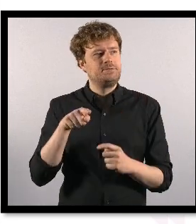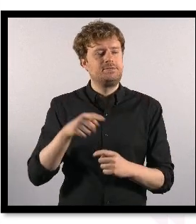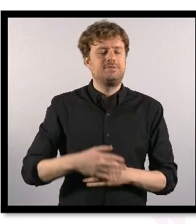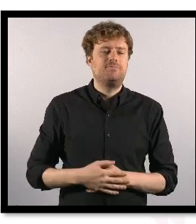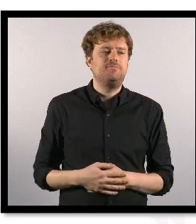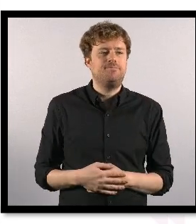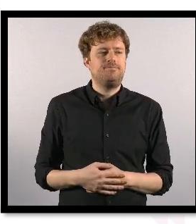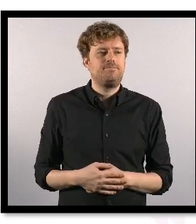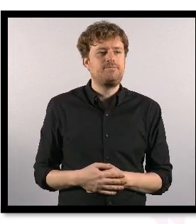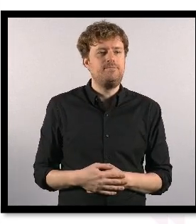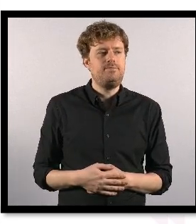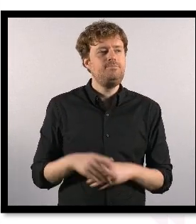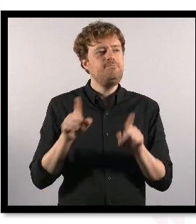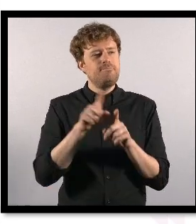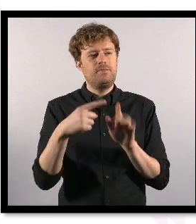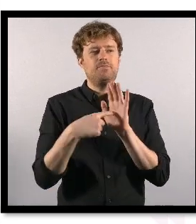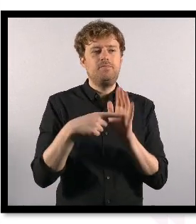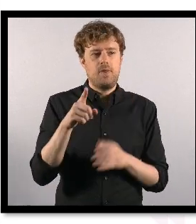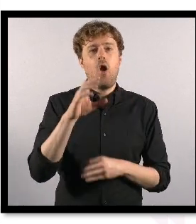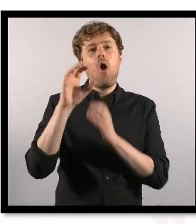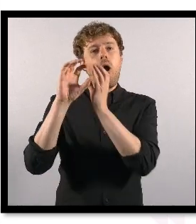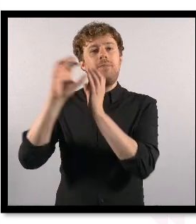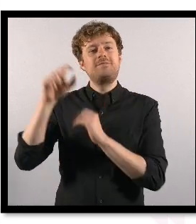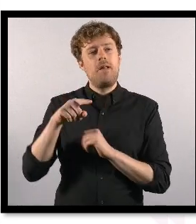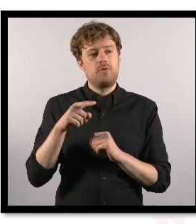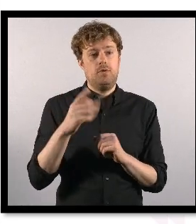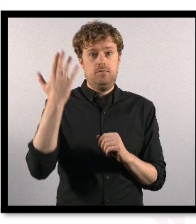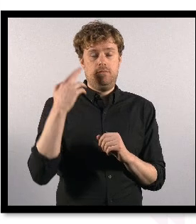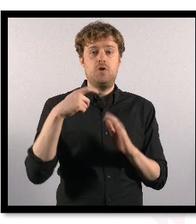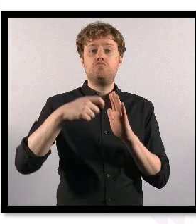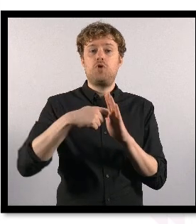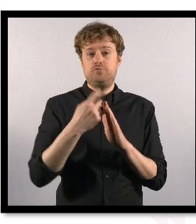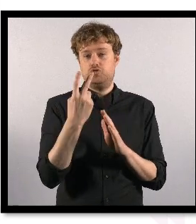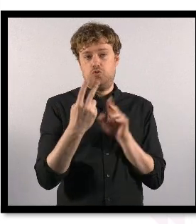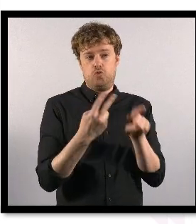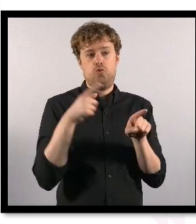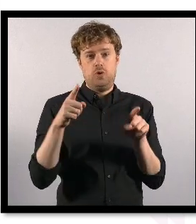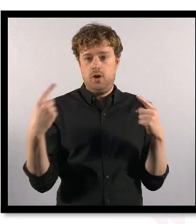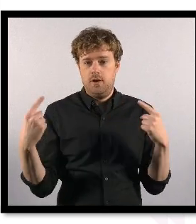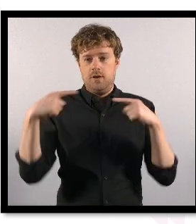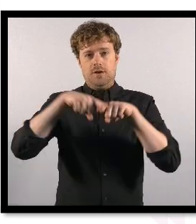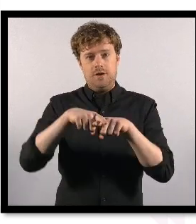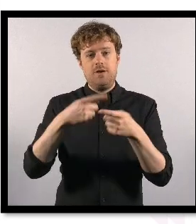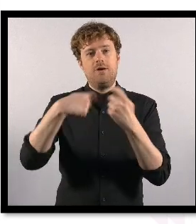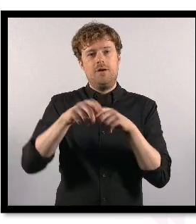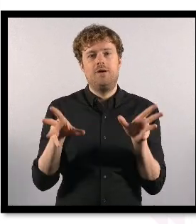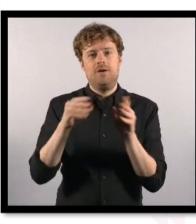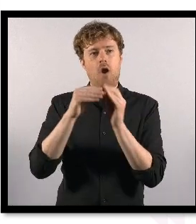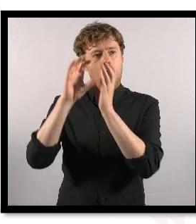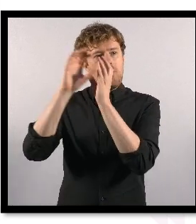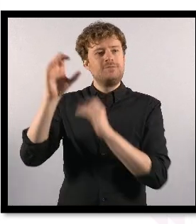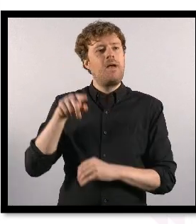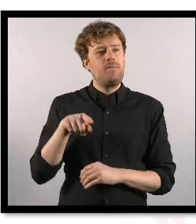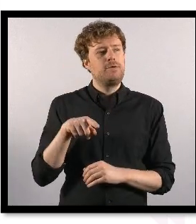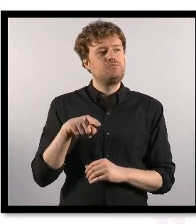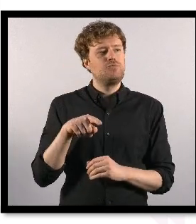specs, but eventually getting them to agree and getting to form. Like, look at how that exponentially went up. But it was challenging at that time. It took some